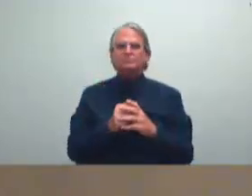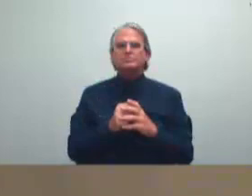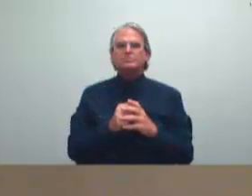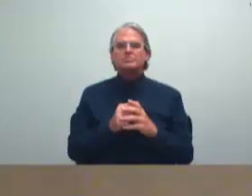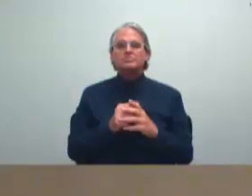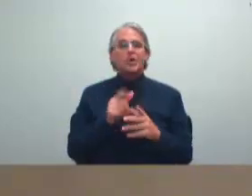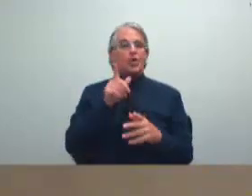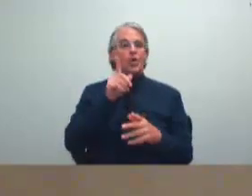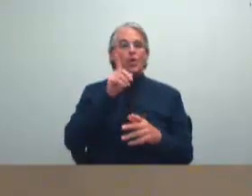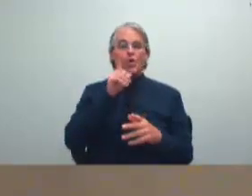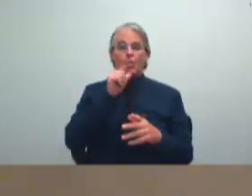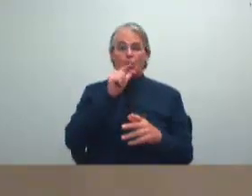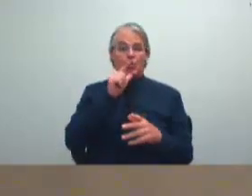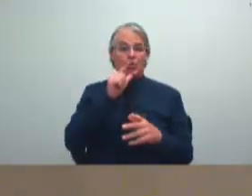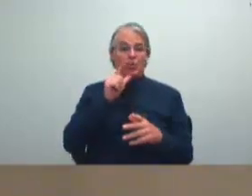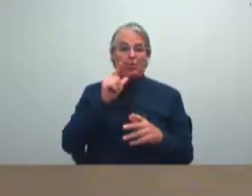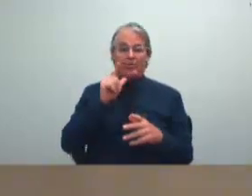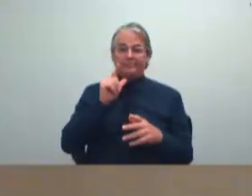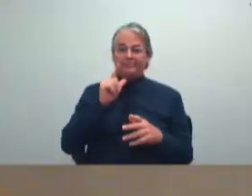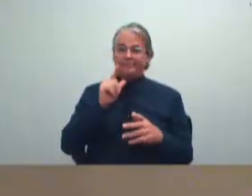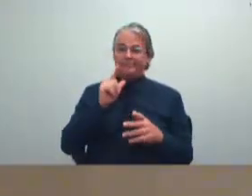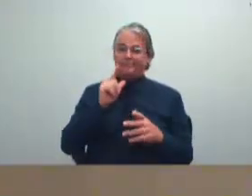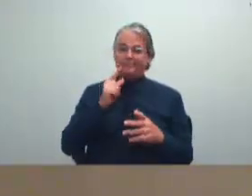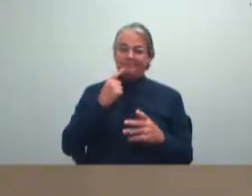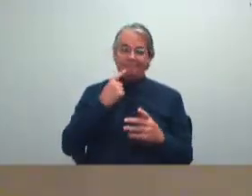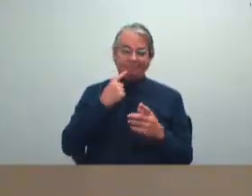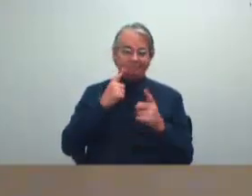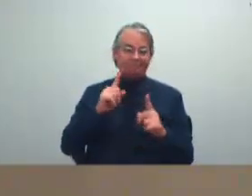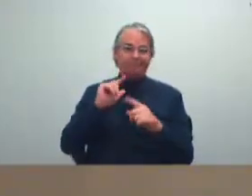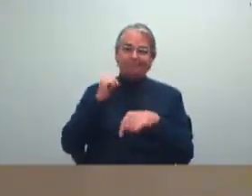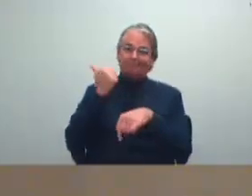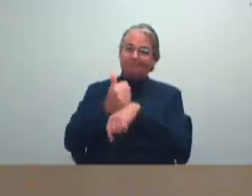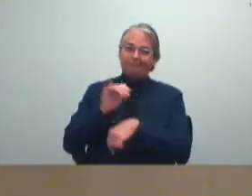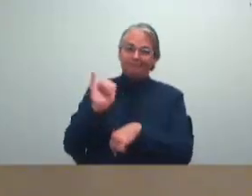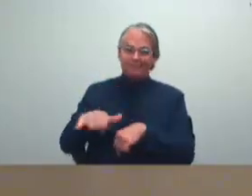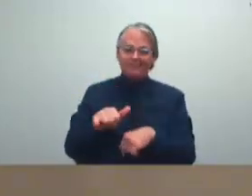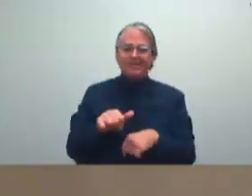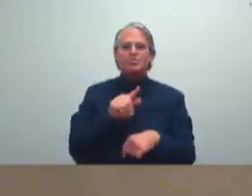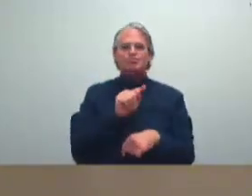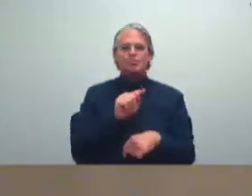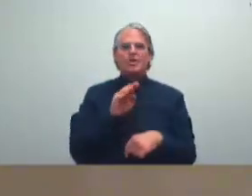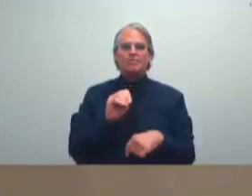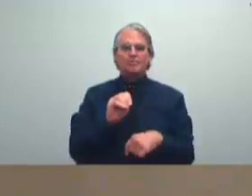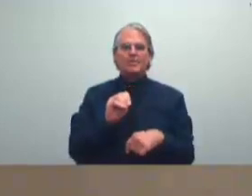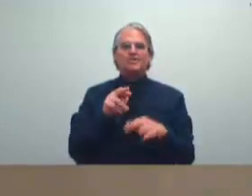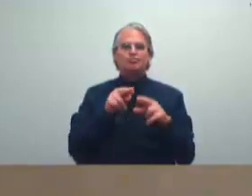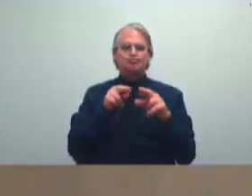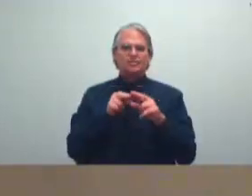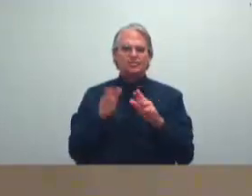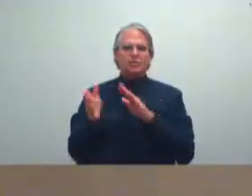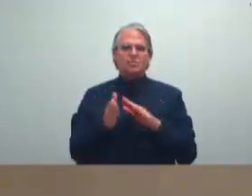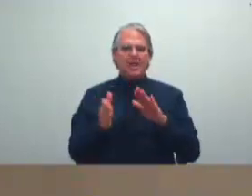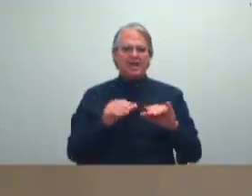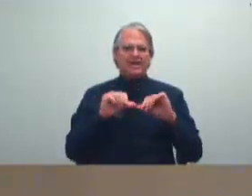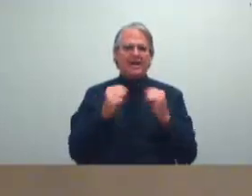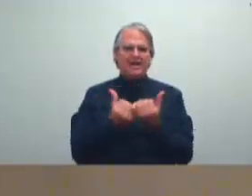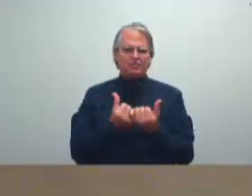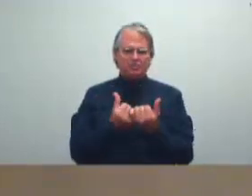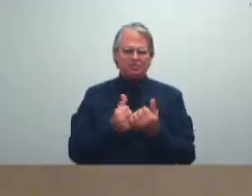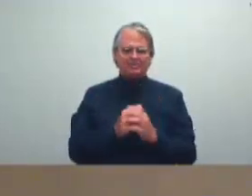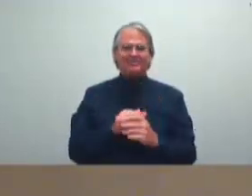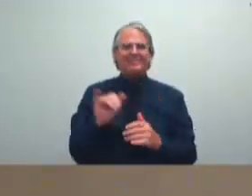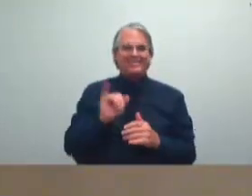this time is the Truckee Meadows Regional Planning Agency. Because as Jeremy said, just yesterday,